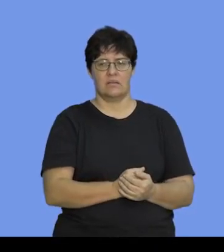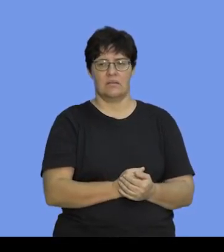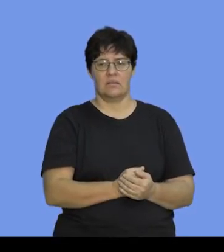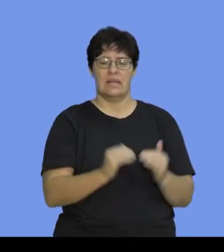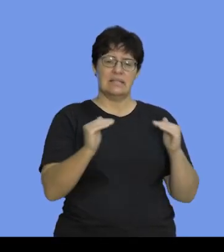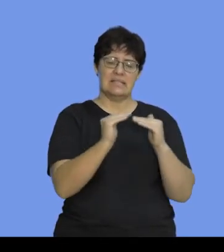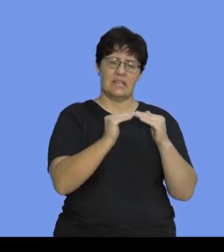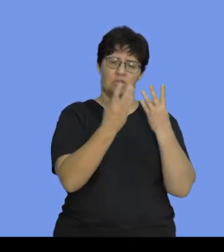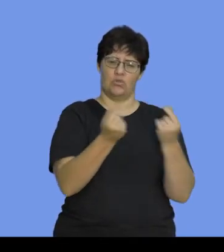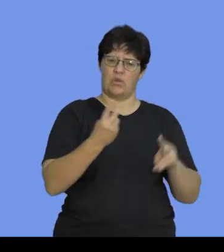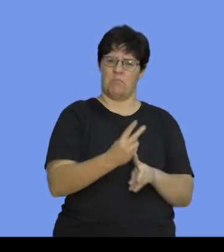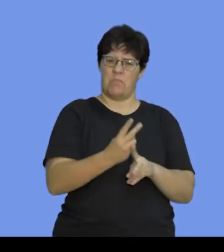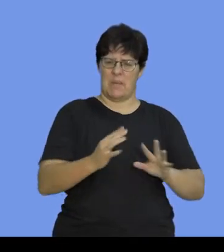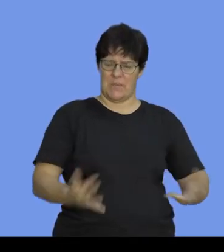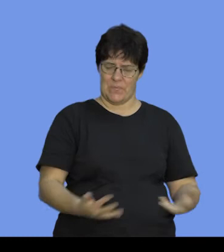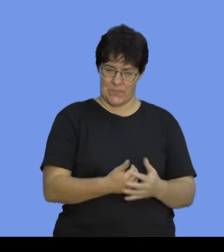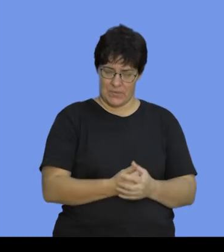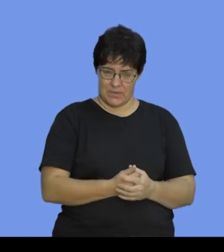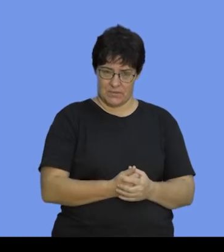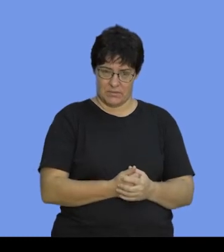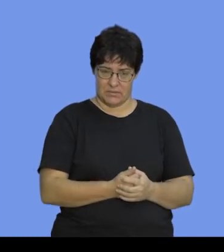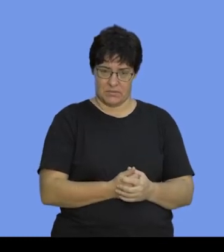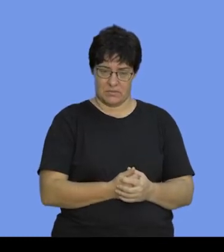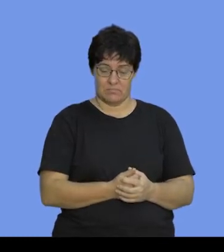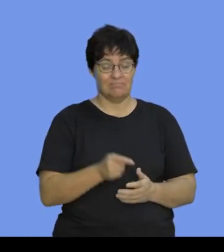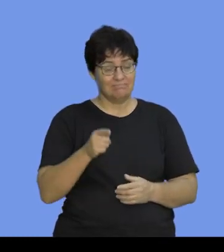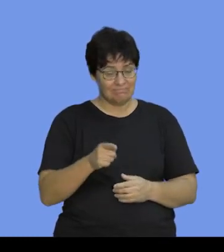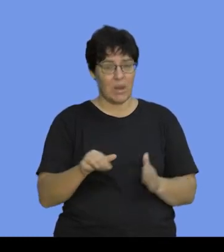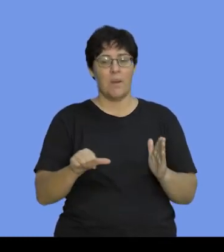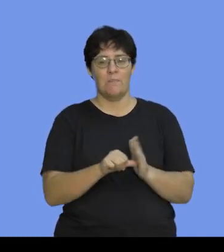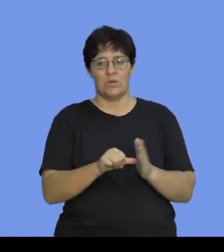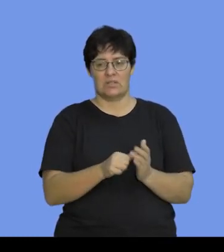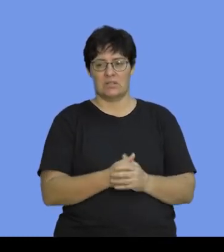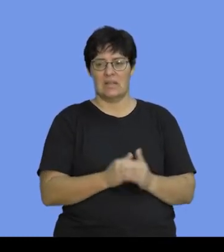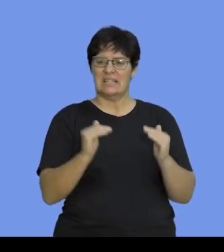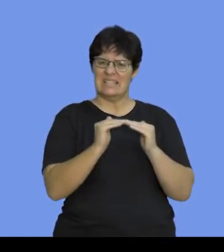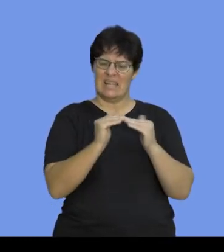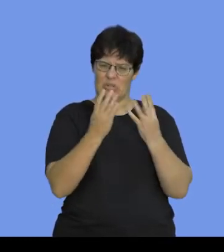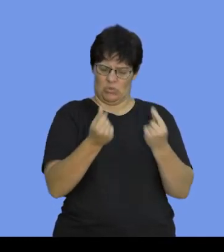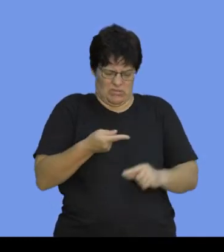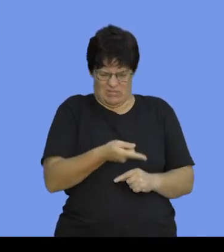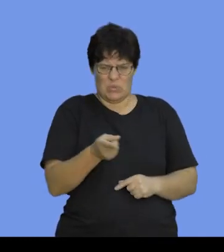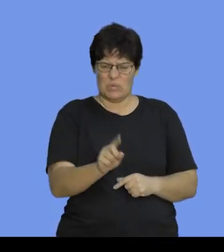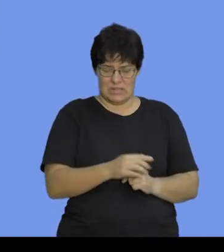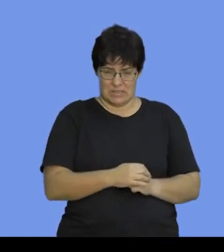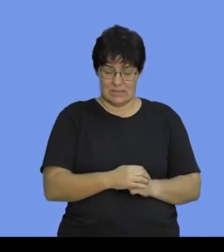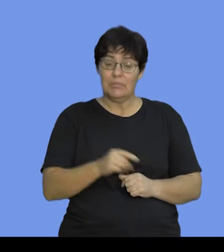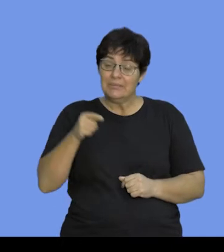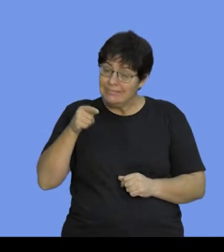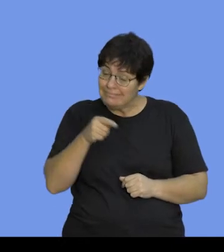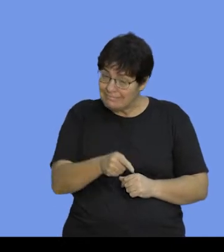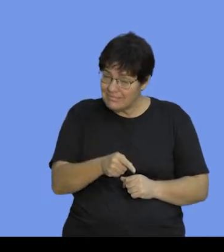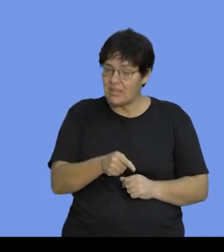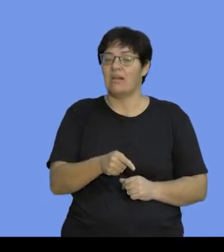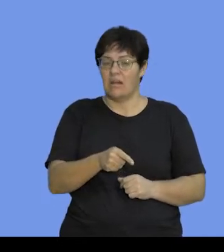called a standard solution. Now let's ask ourselves, first of all, this is a very important term. What is a standard solution? It's a